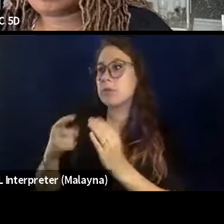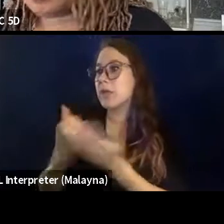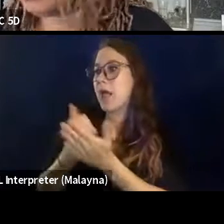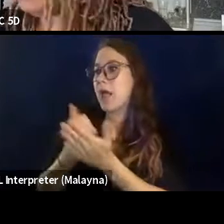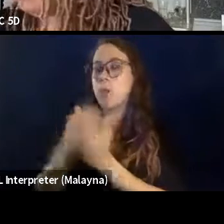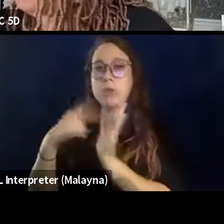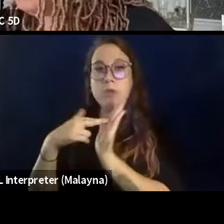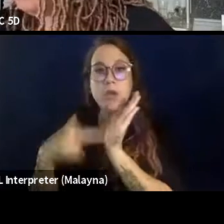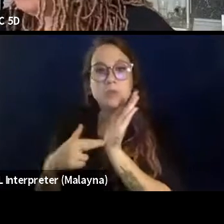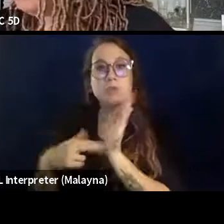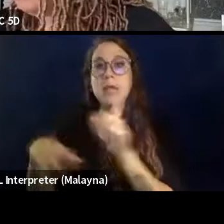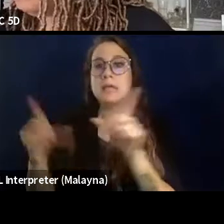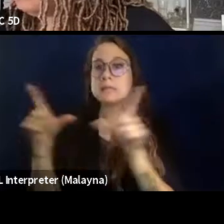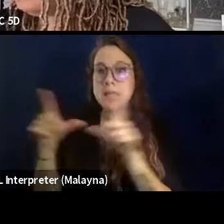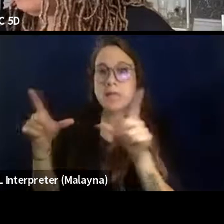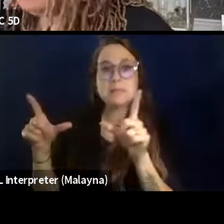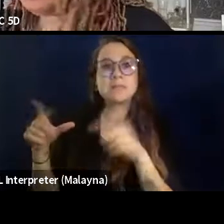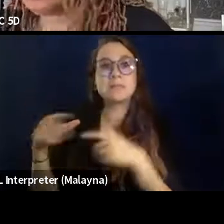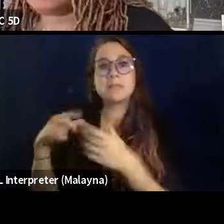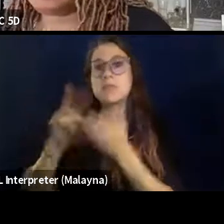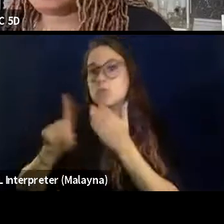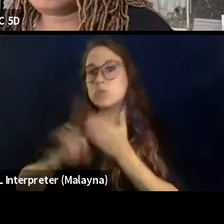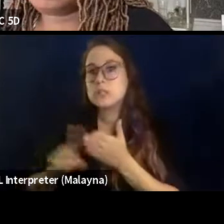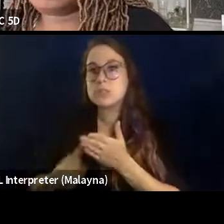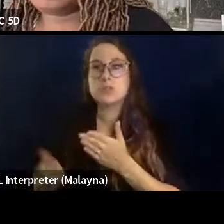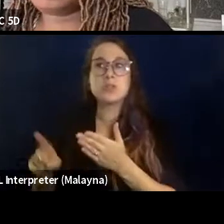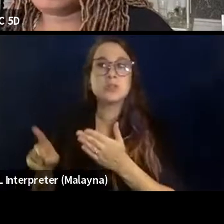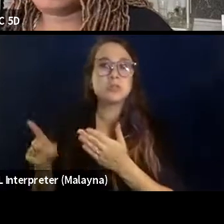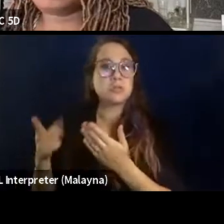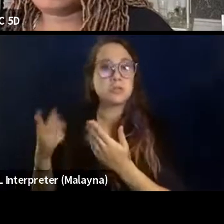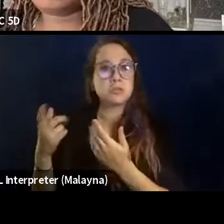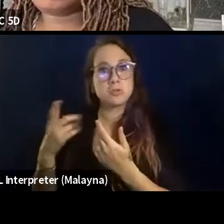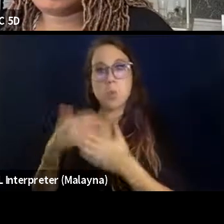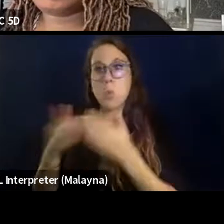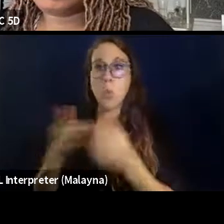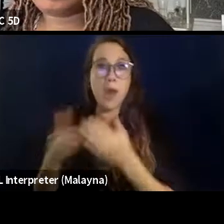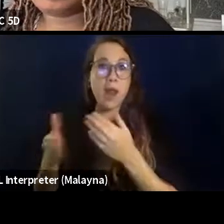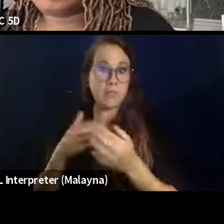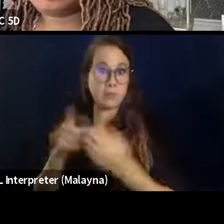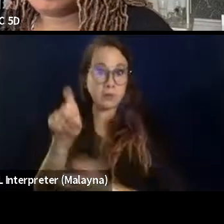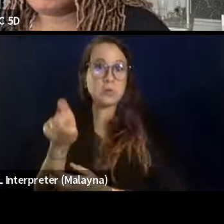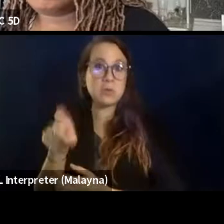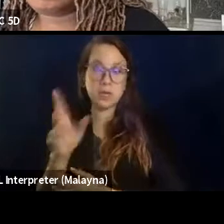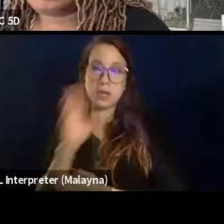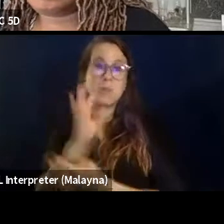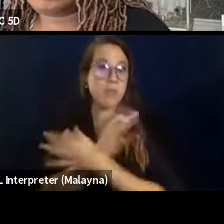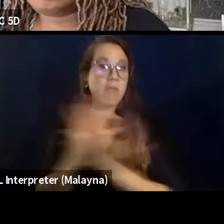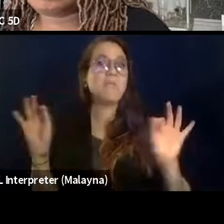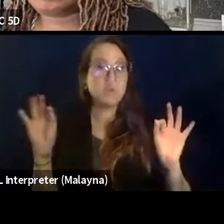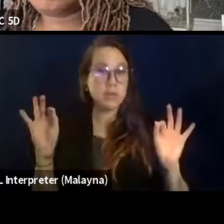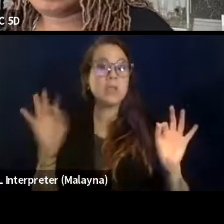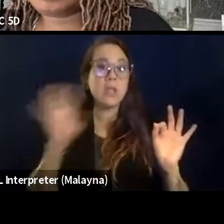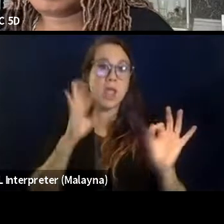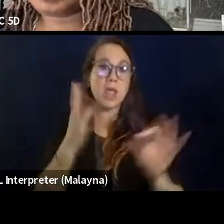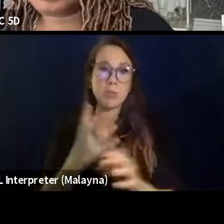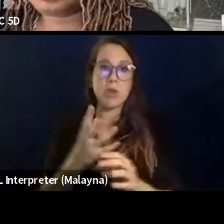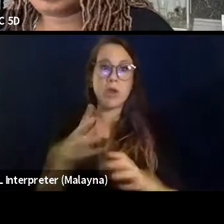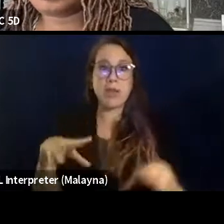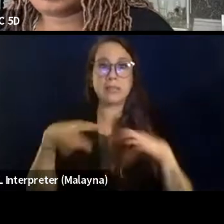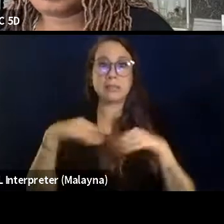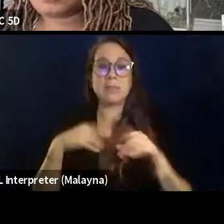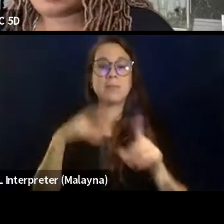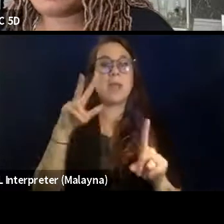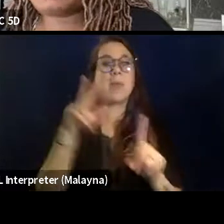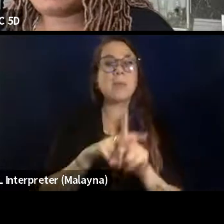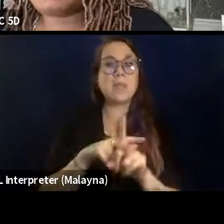or licensing, research, or forming their legal entity. We do that for free, and we're taking applications through July 1st.